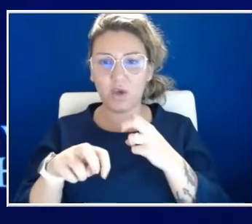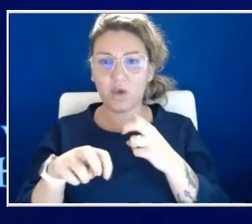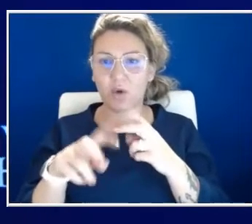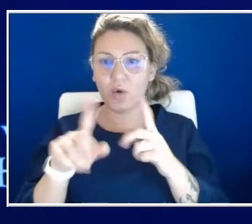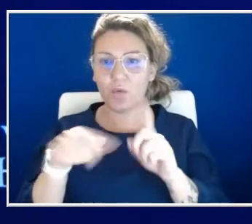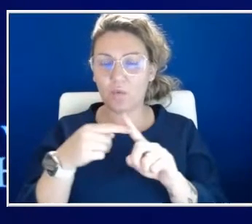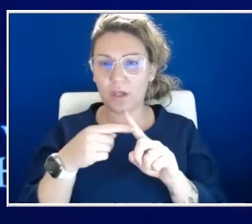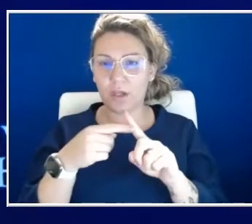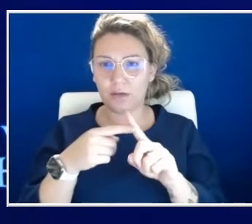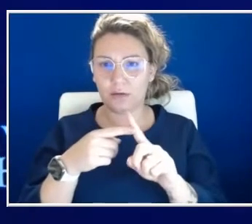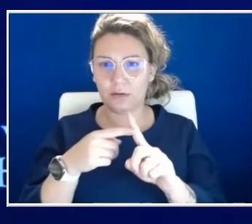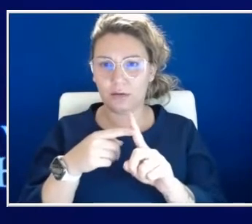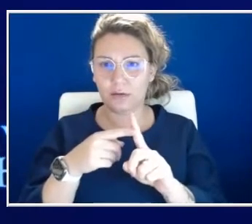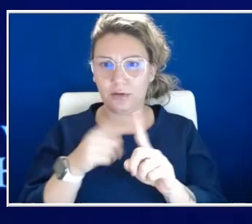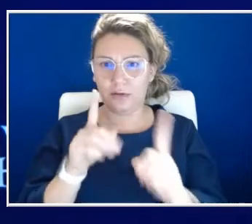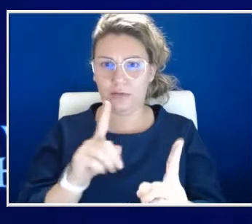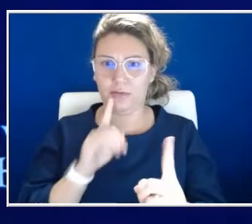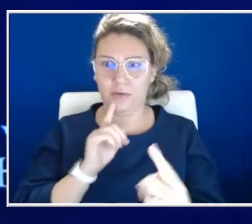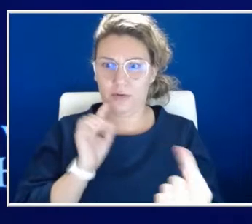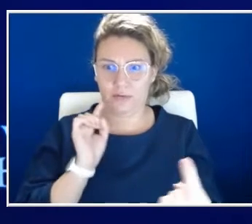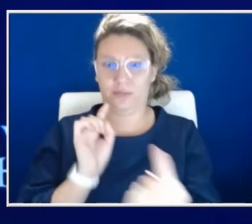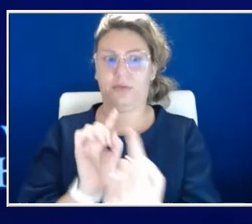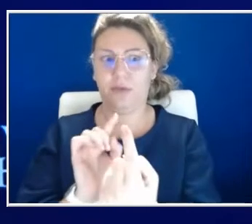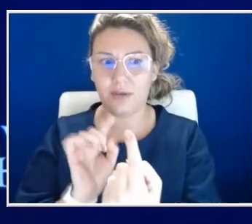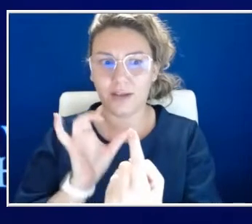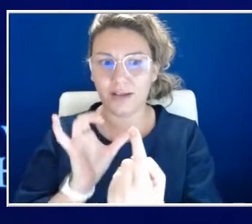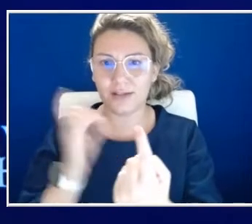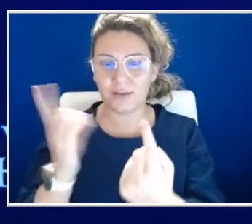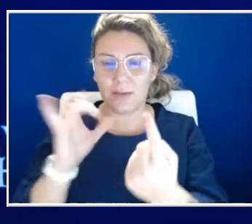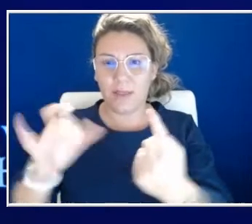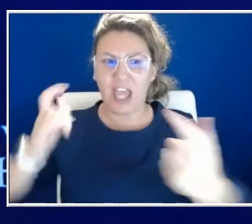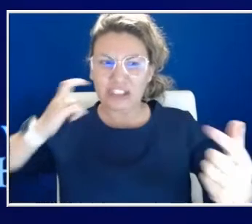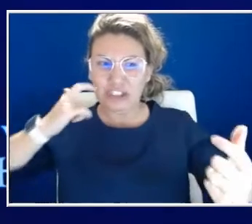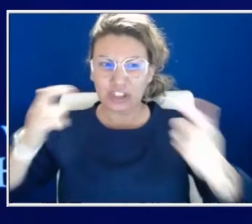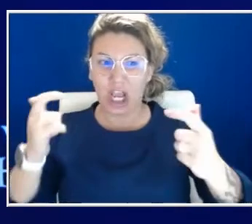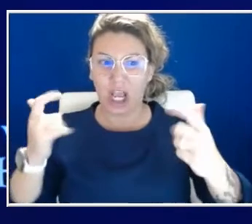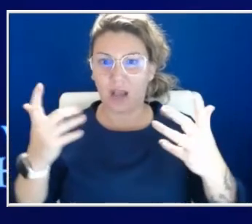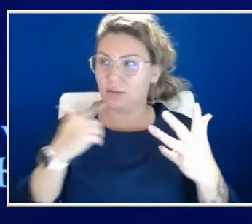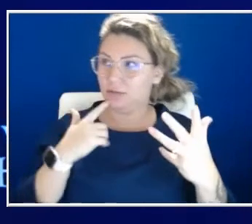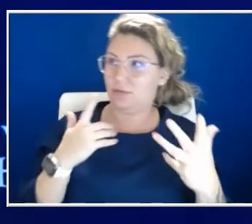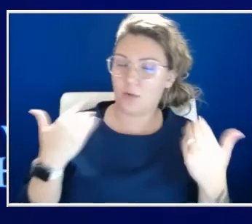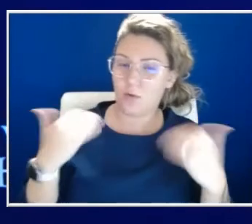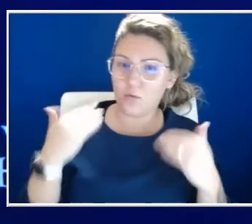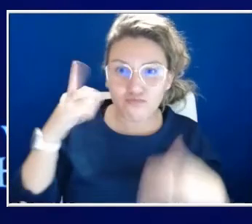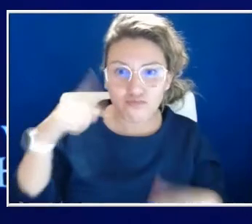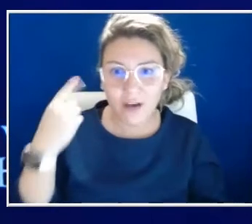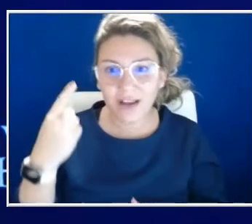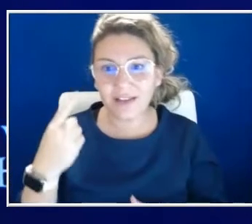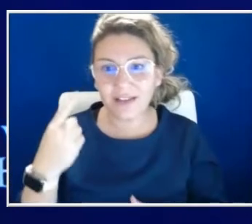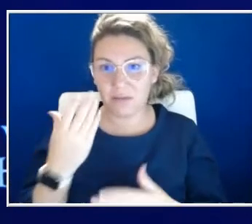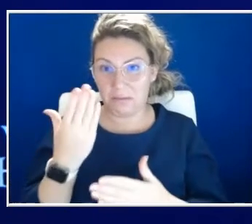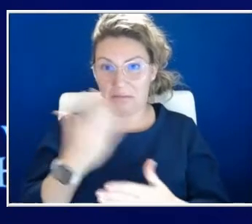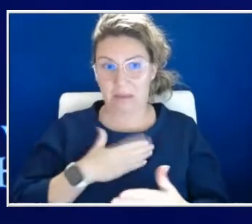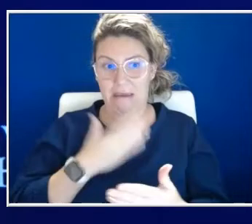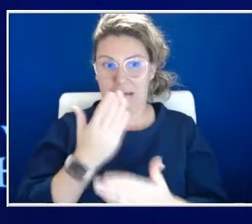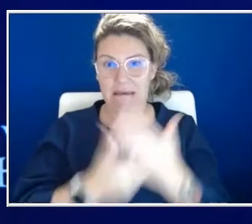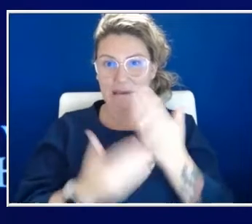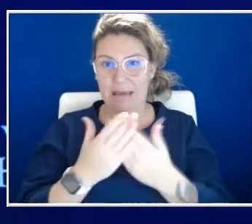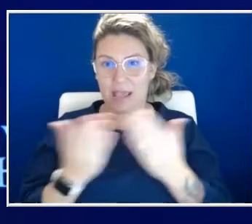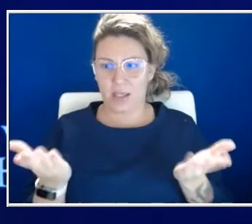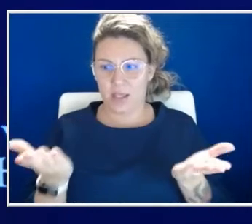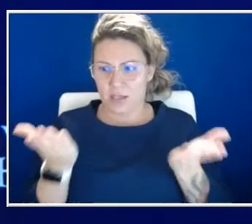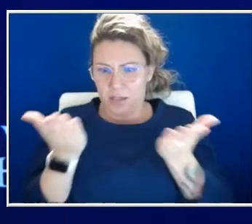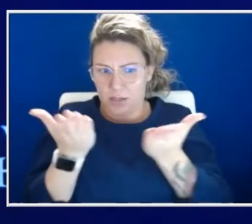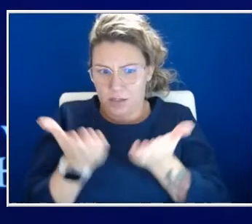that's that large. It's again, as people have said, it's sort of surreal. And so putting my hand up to his hand just to see what the